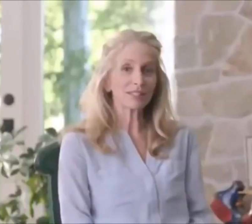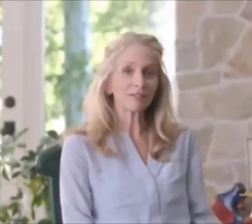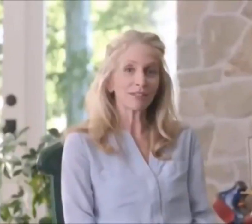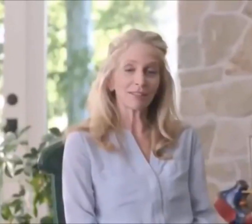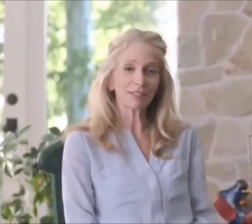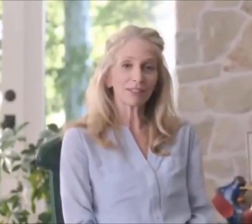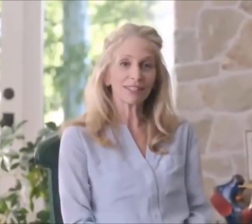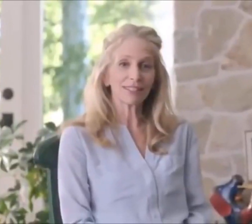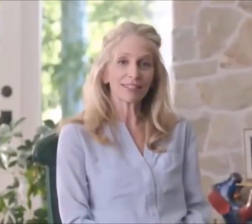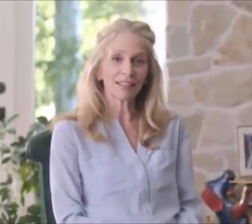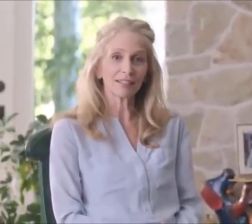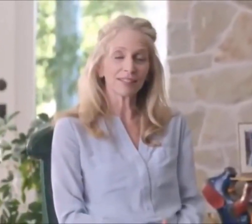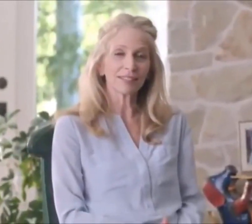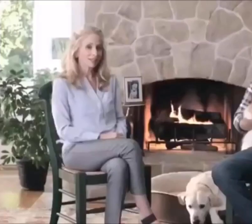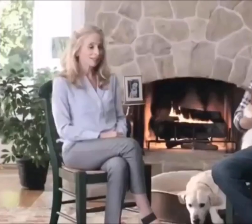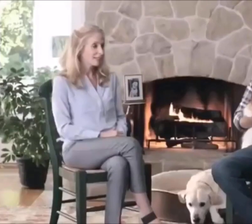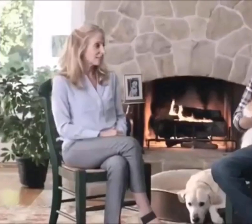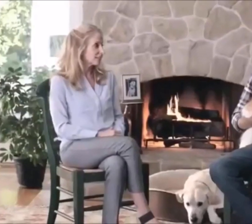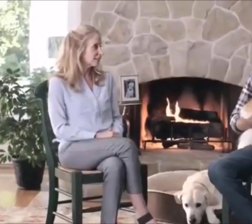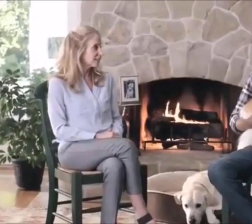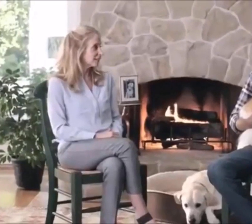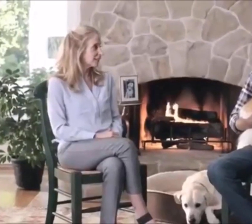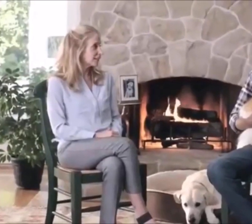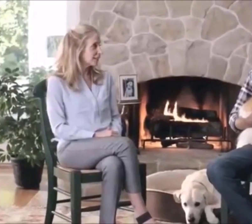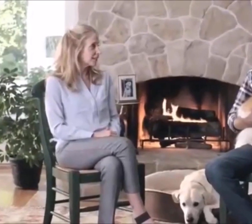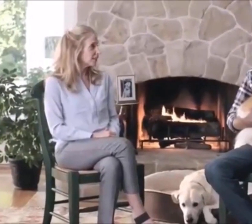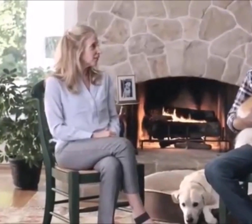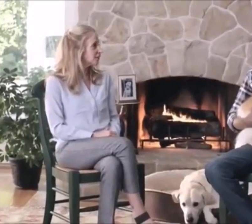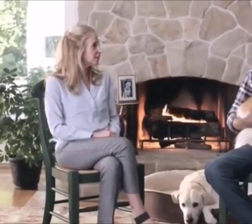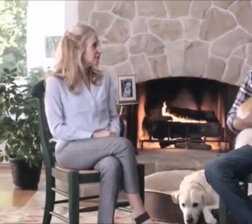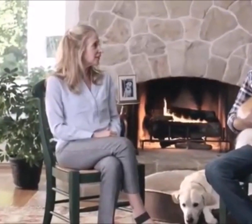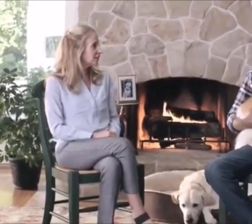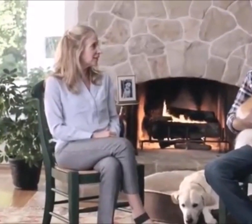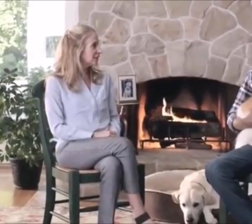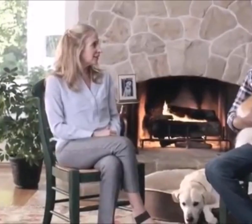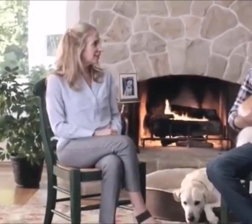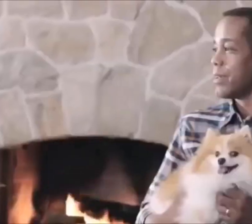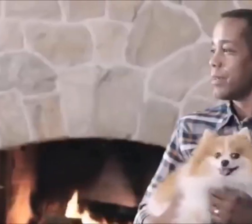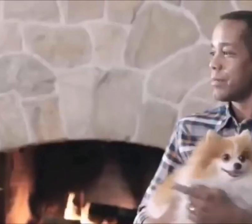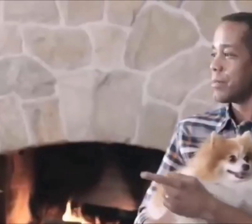our animals eat different and have different eating styles. Emmett's a big eater. Who is?